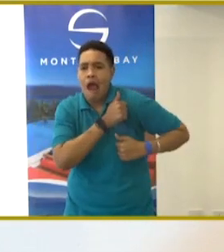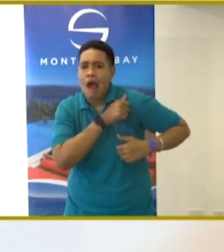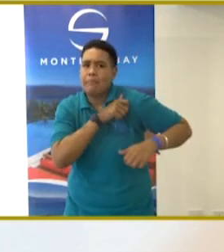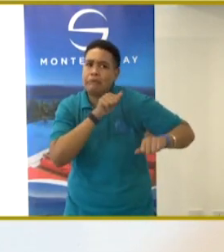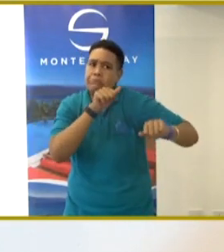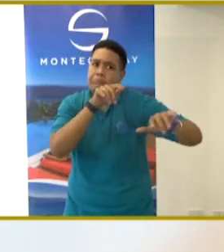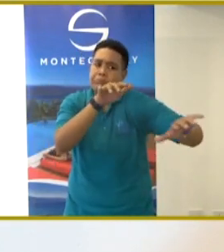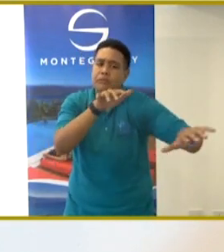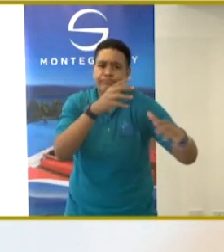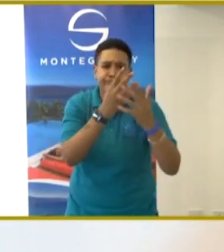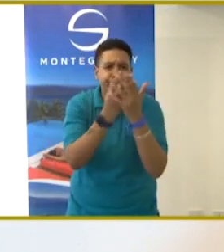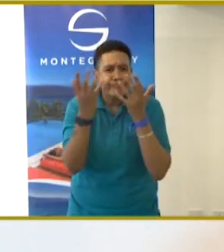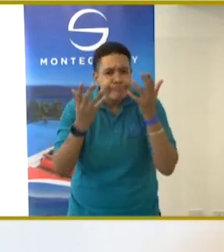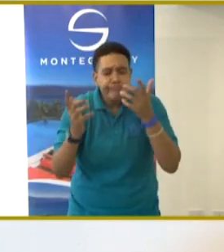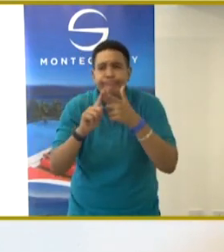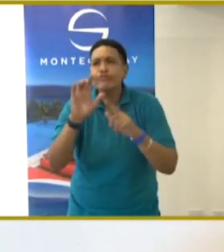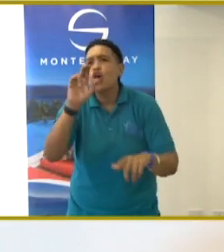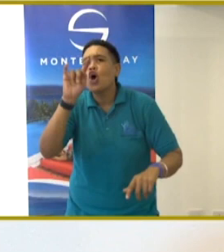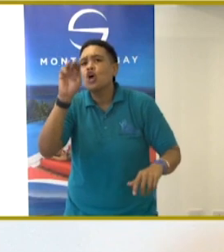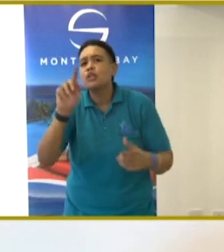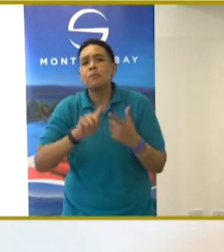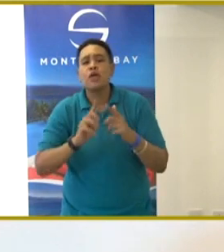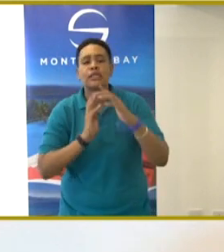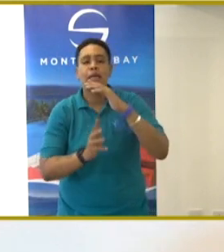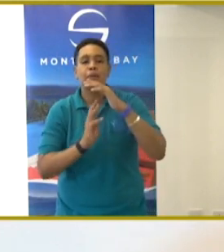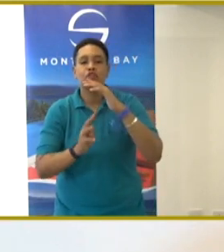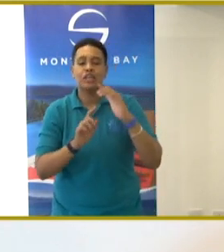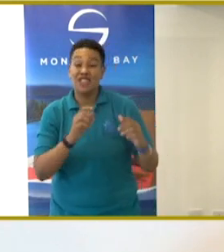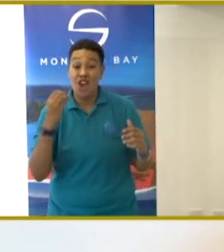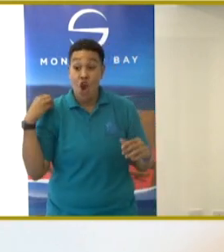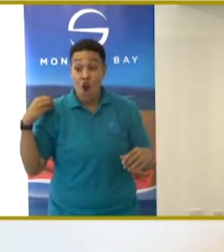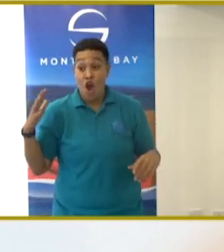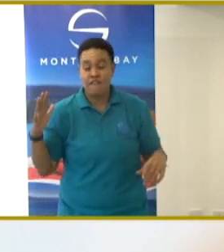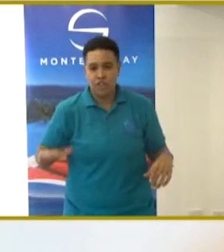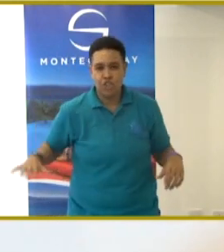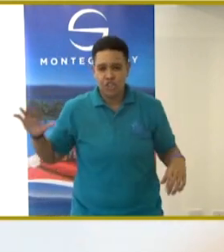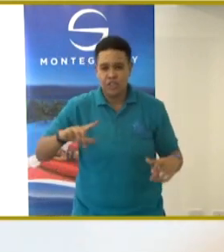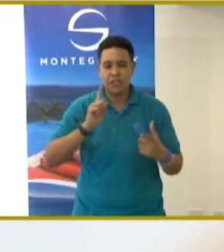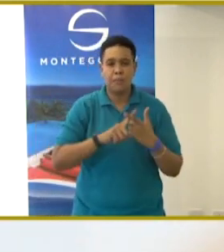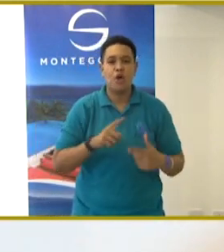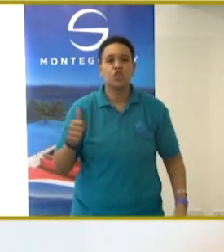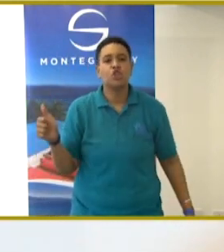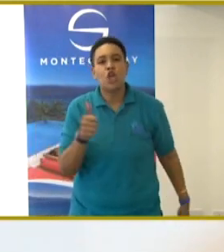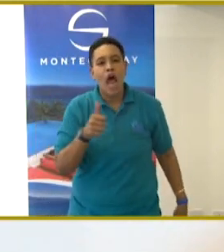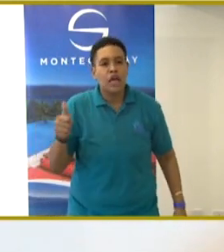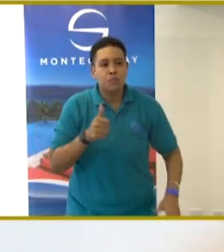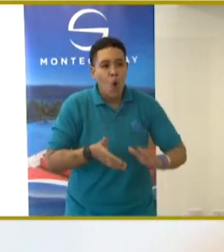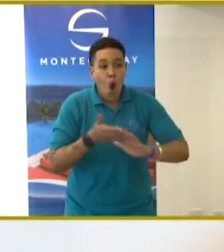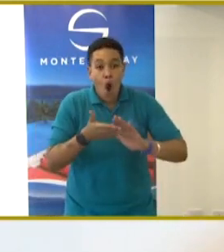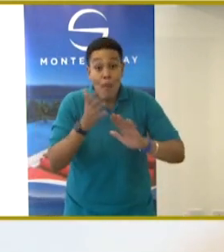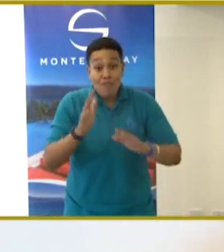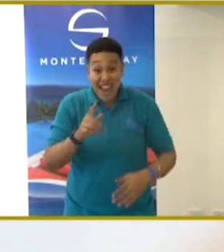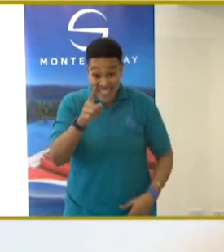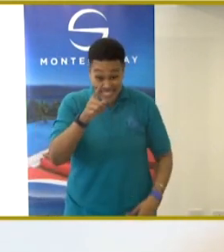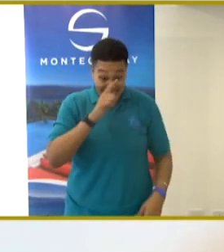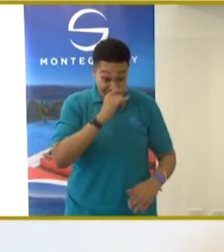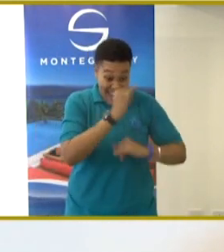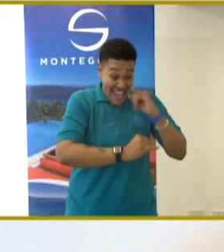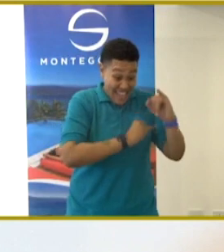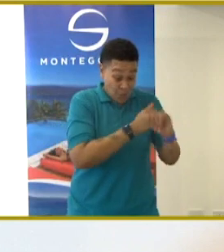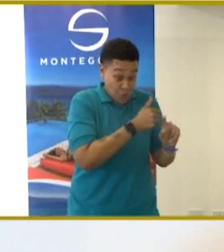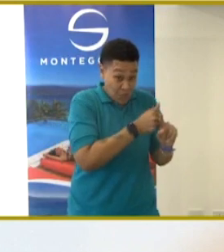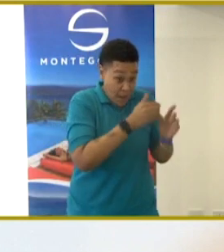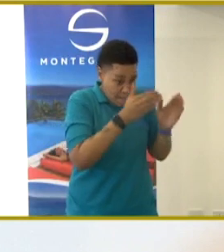correctional services, customs, and immigration officers, and transport operators,